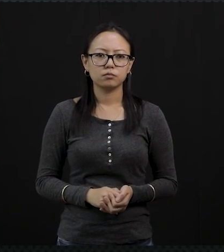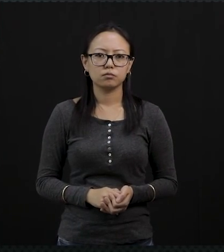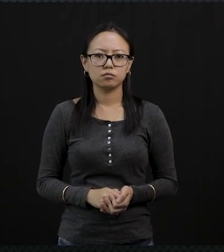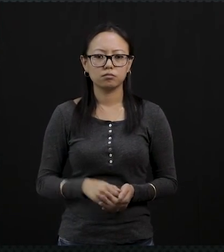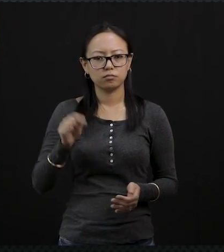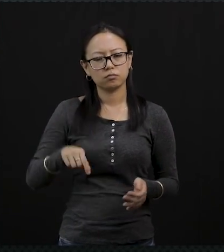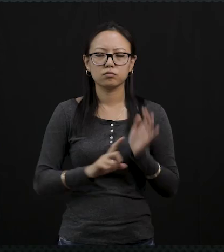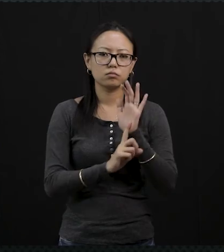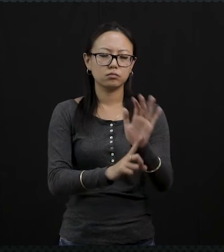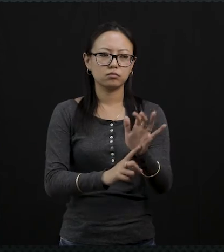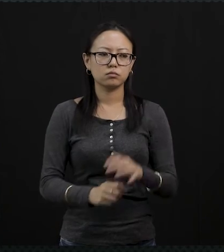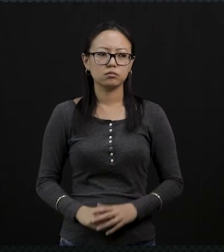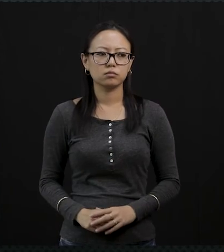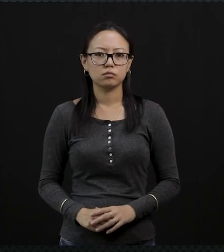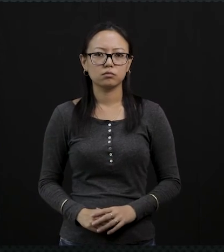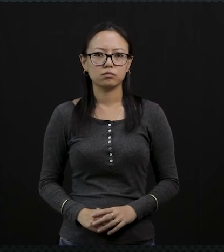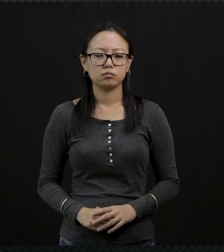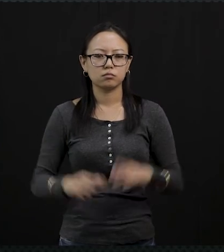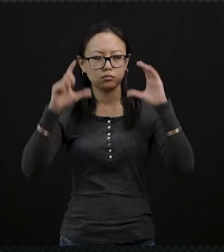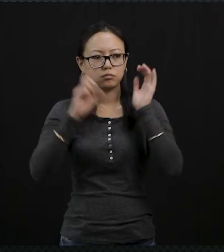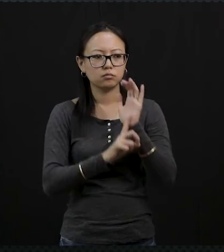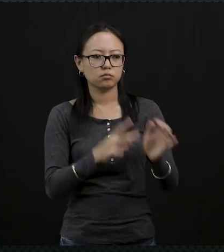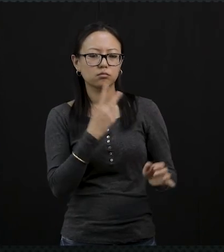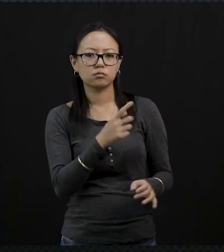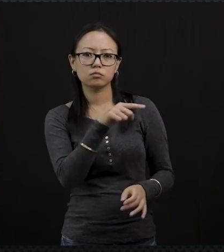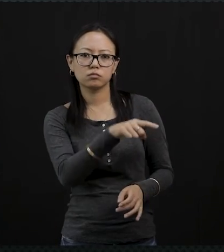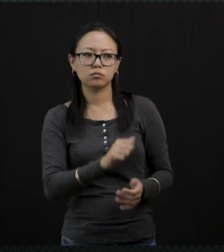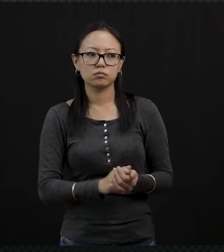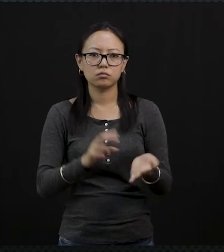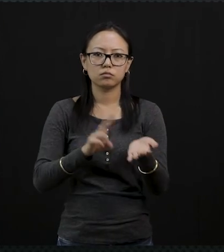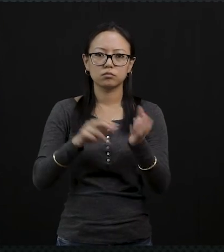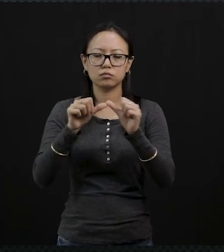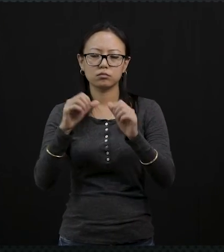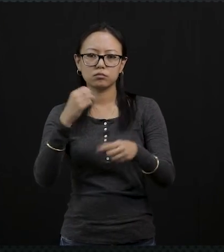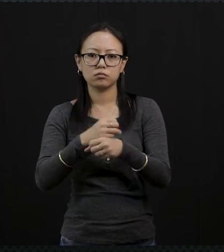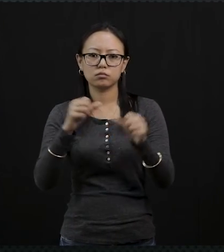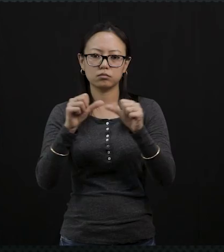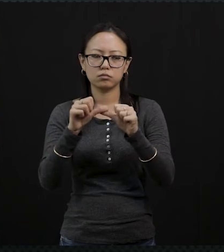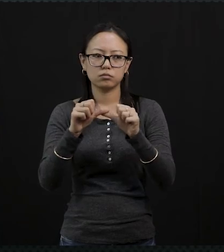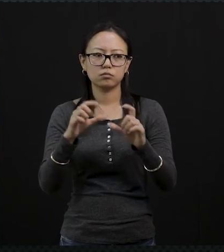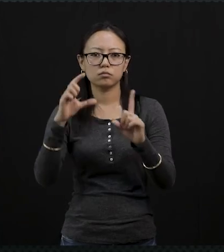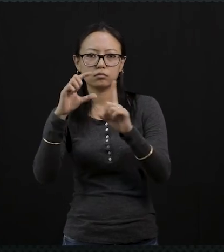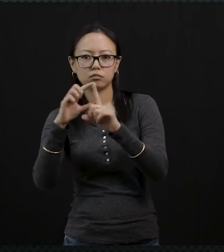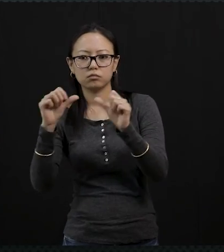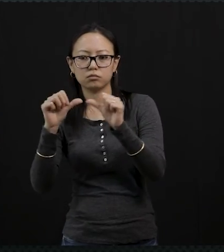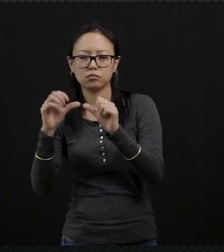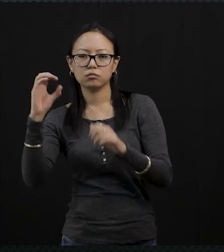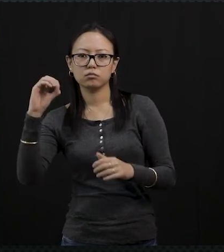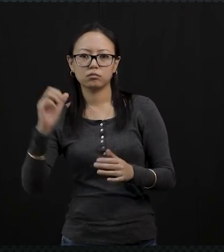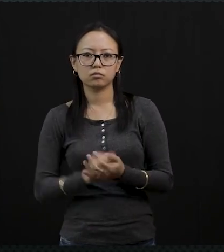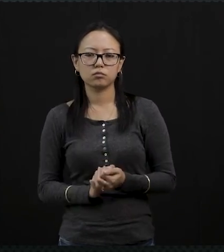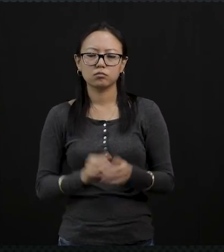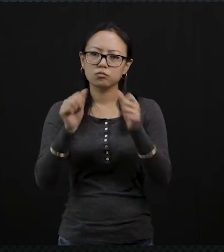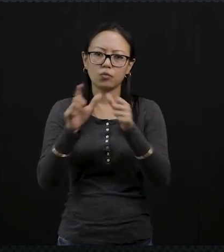show you here. So this is a Naga Dao. So students, you can draw this Naga Dao and